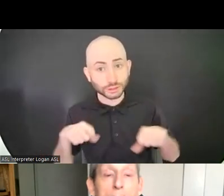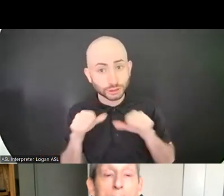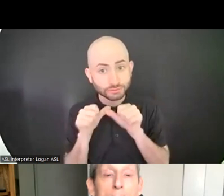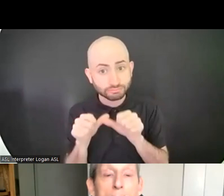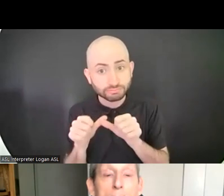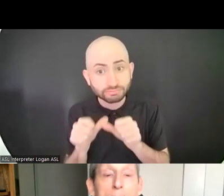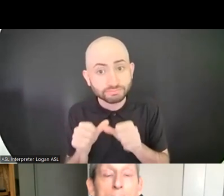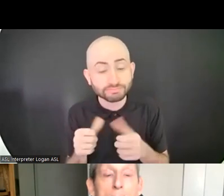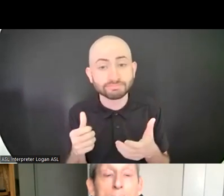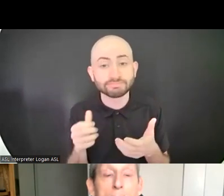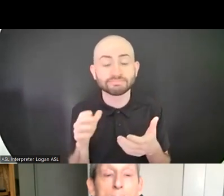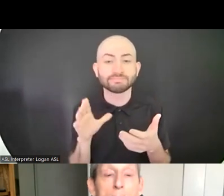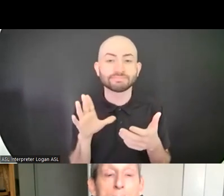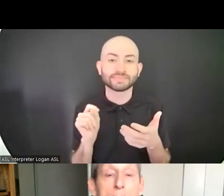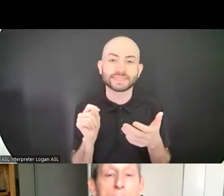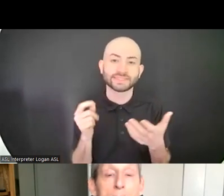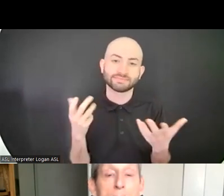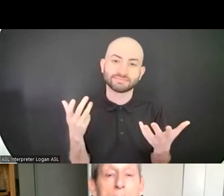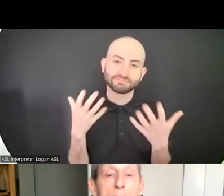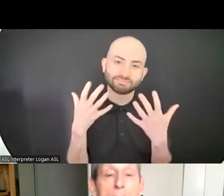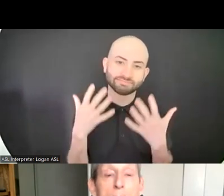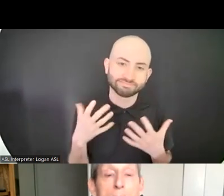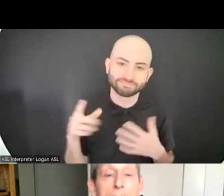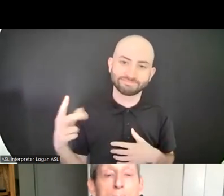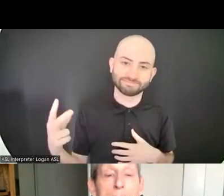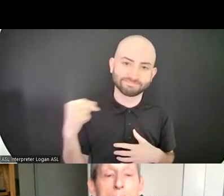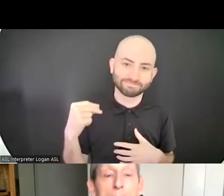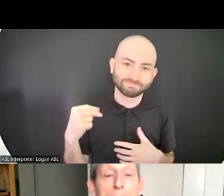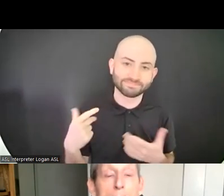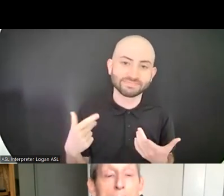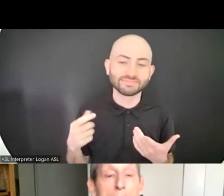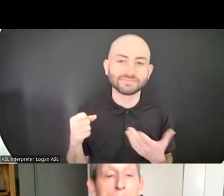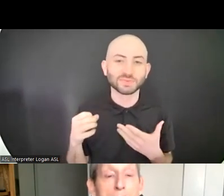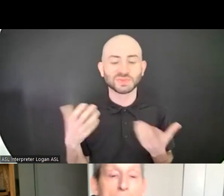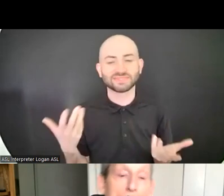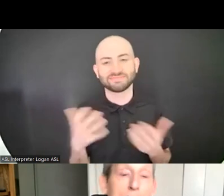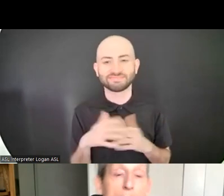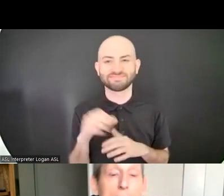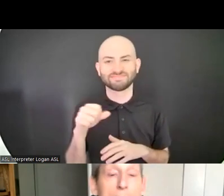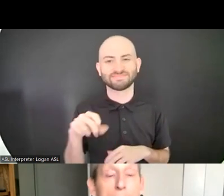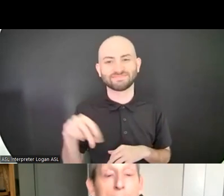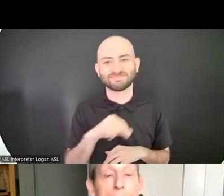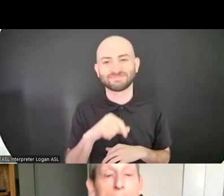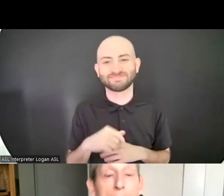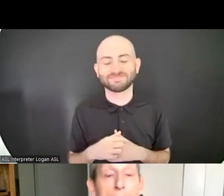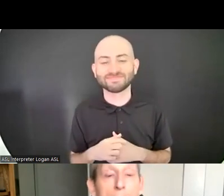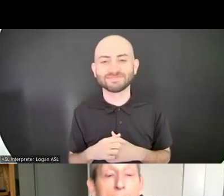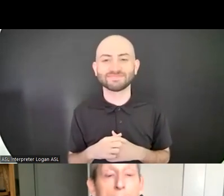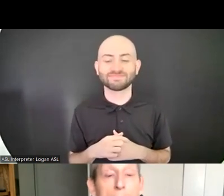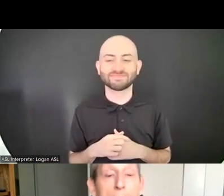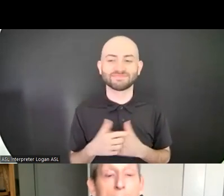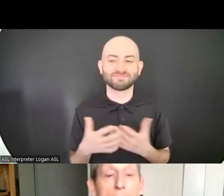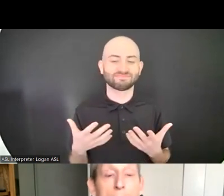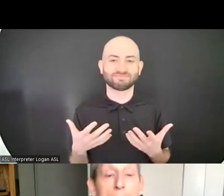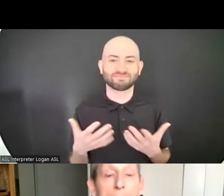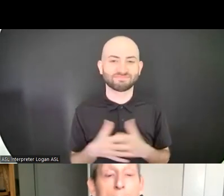they didn't do that so yeah was just a bummer and um